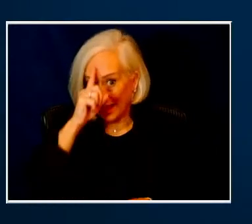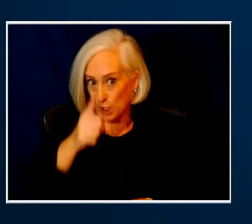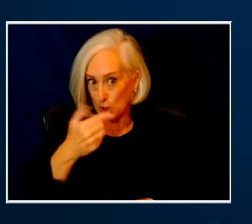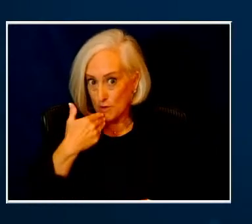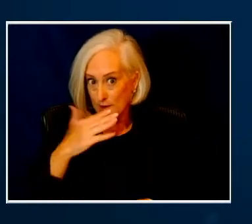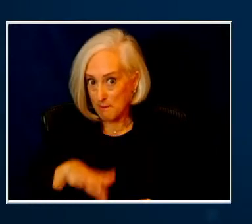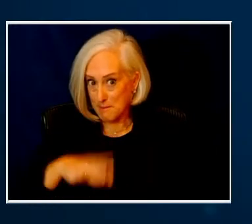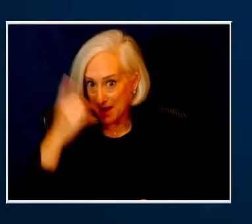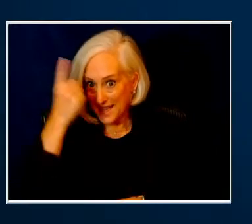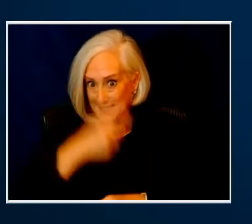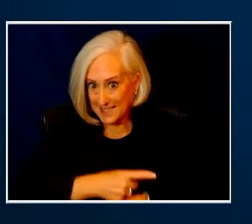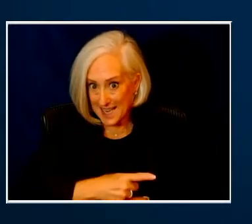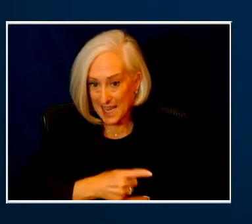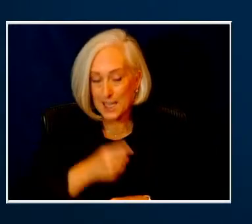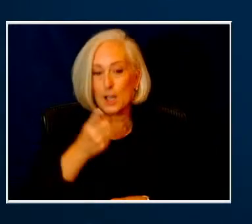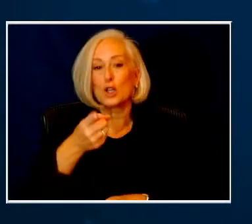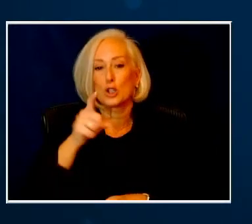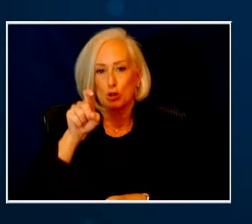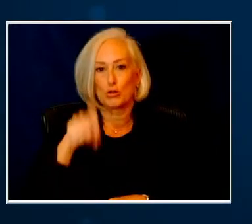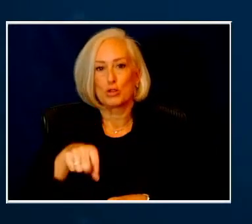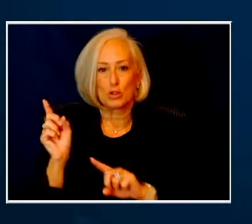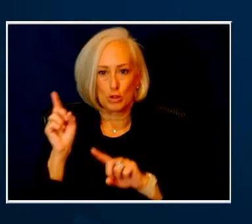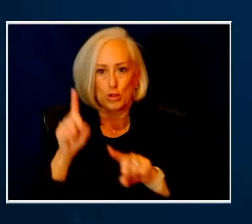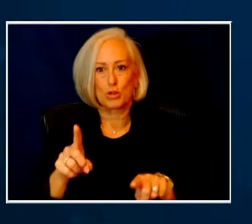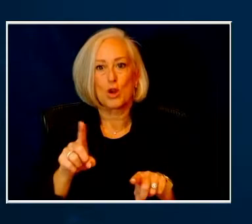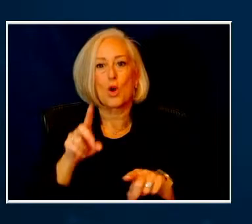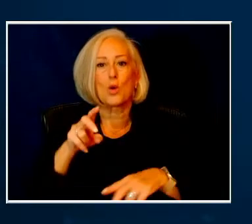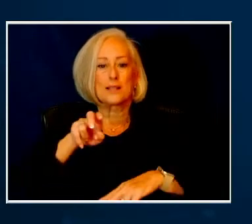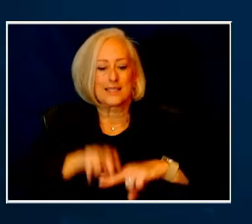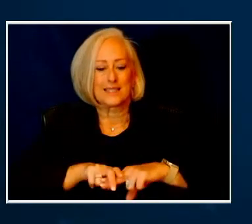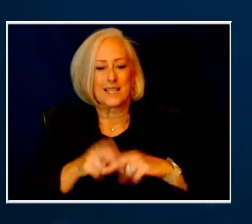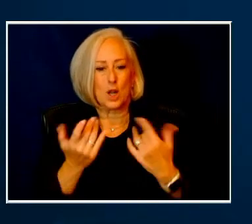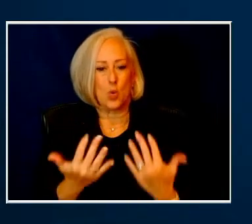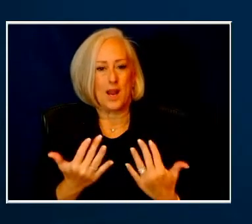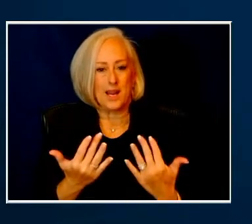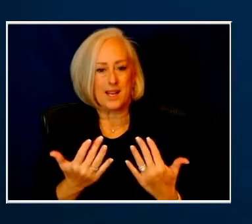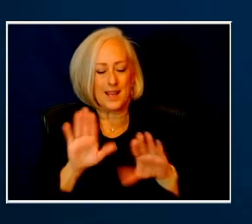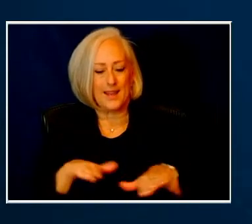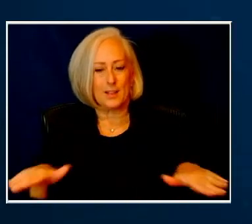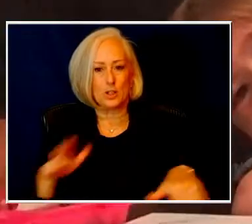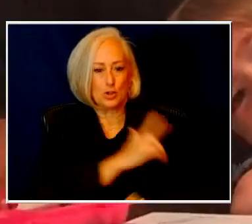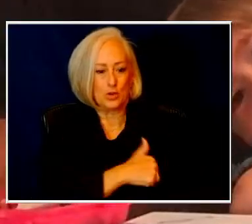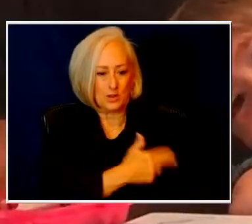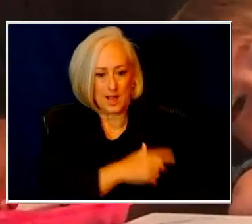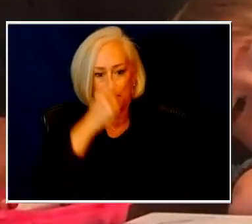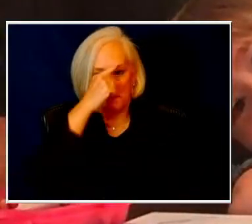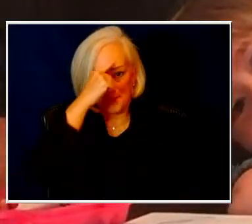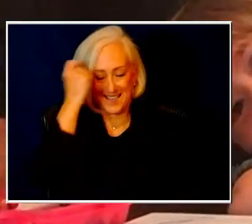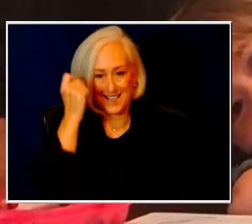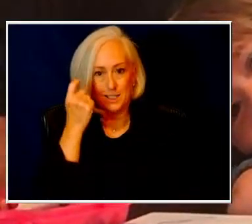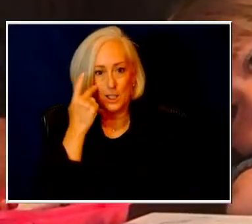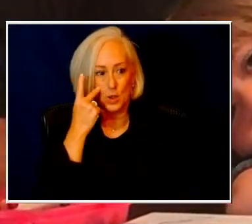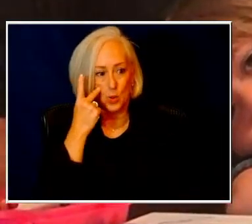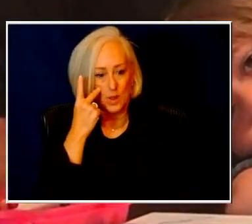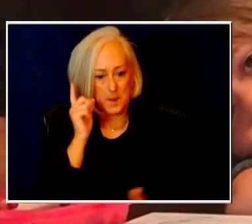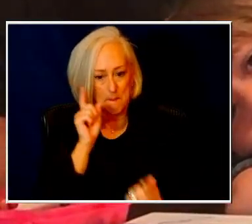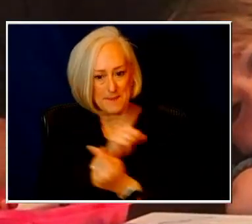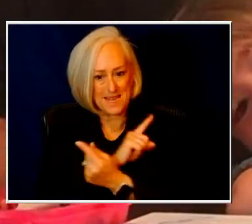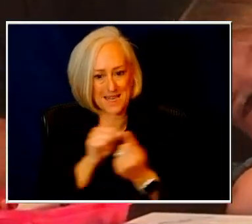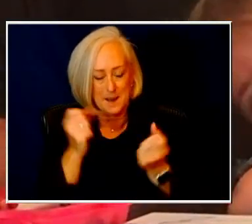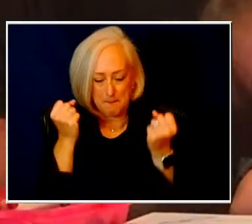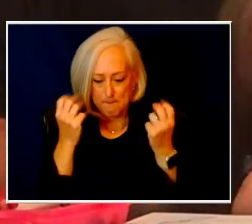day, go and sit in a waiting room at a children's hospital, because you will meet people that are